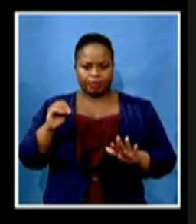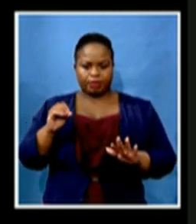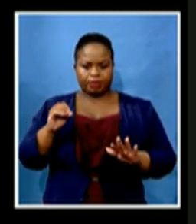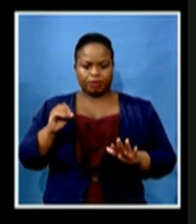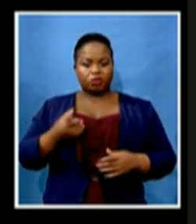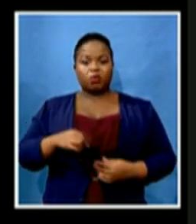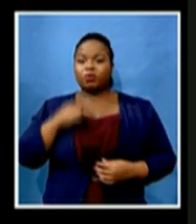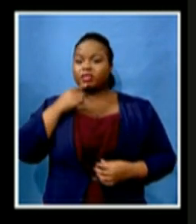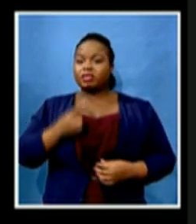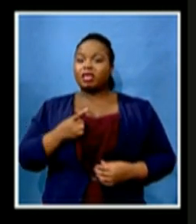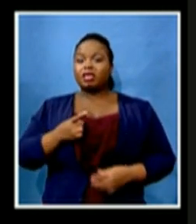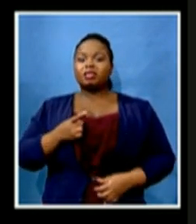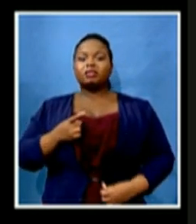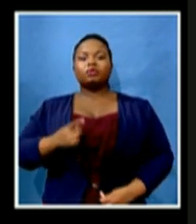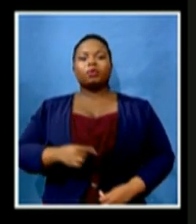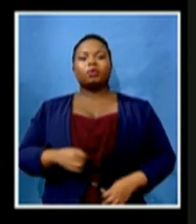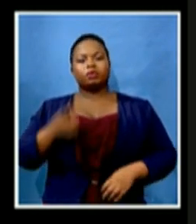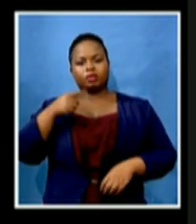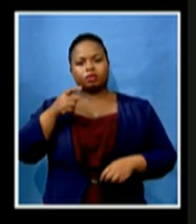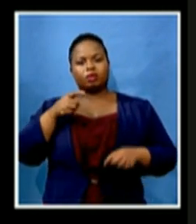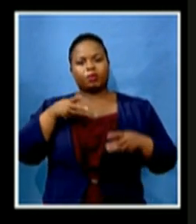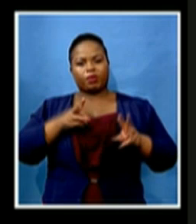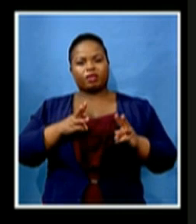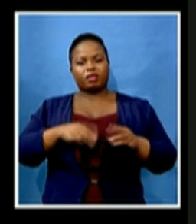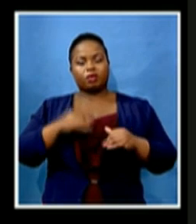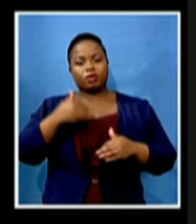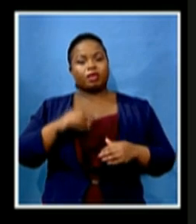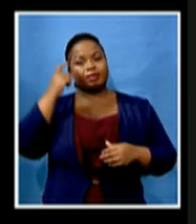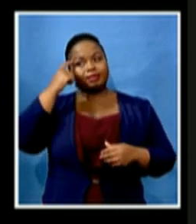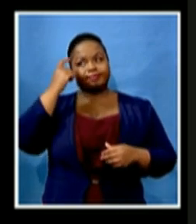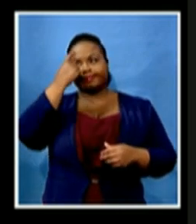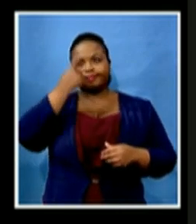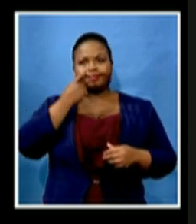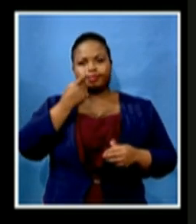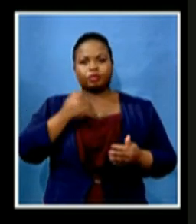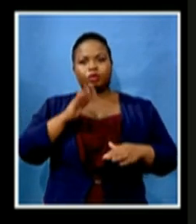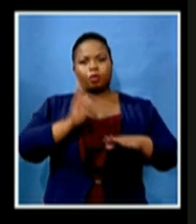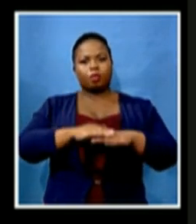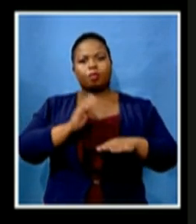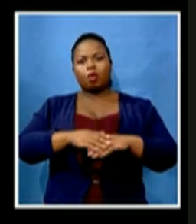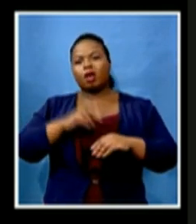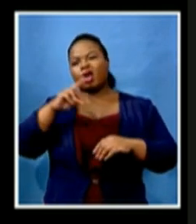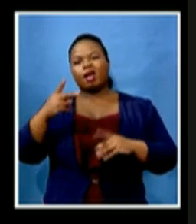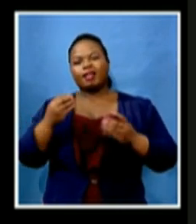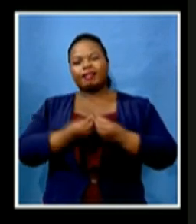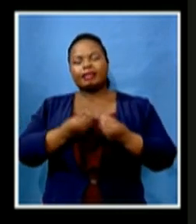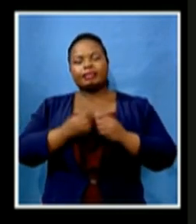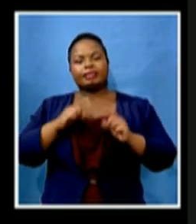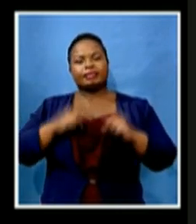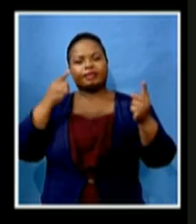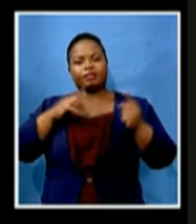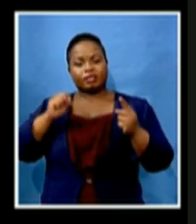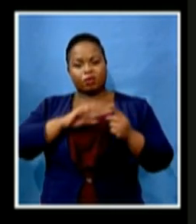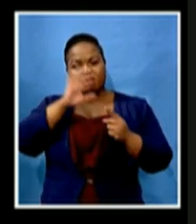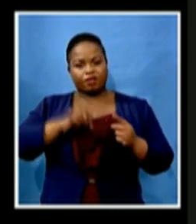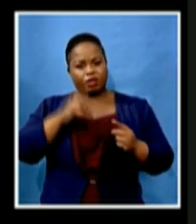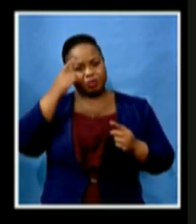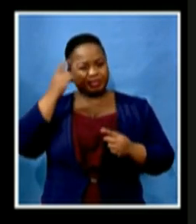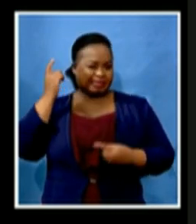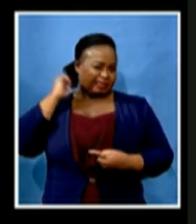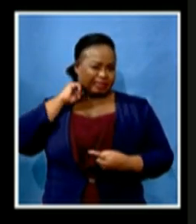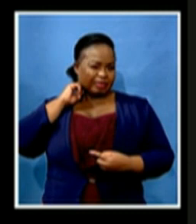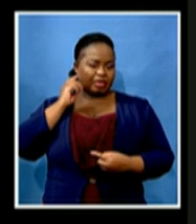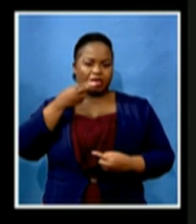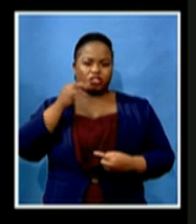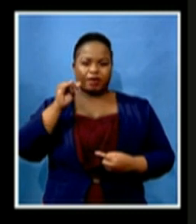From there we need to ask, is there anything unusual about South Africa? We need to consider carefully the HIV situation, the tuberculosis